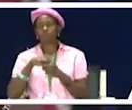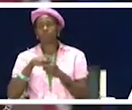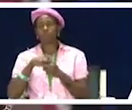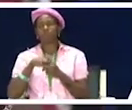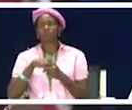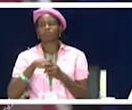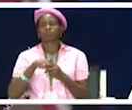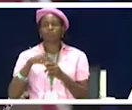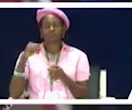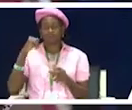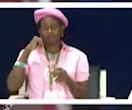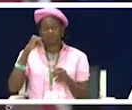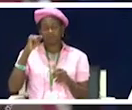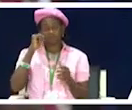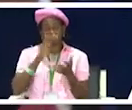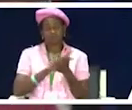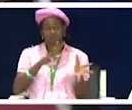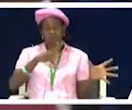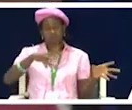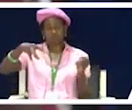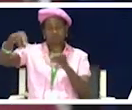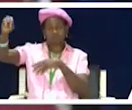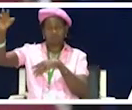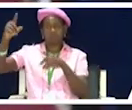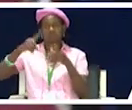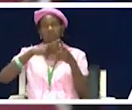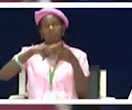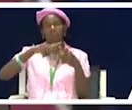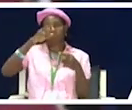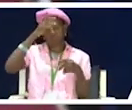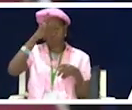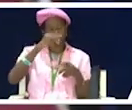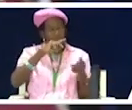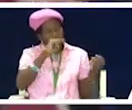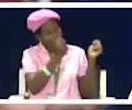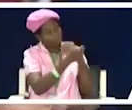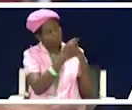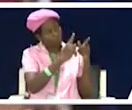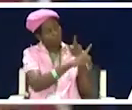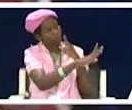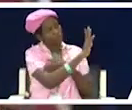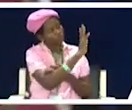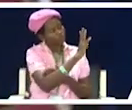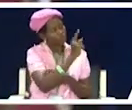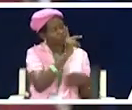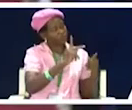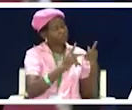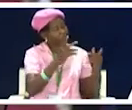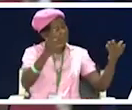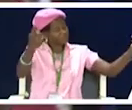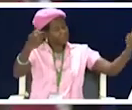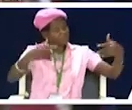She left. And I turned to him. Well, the people have come.